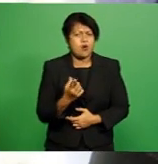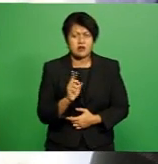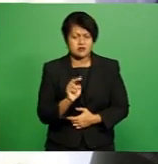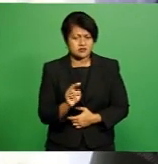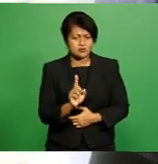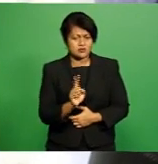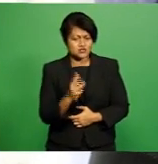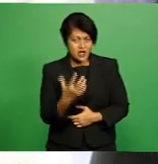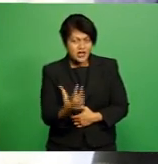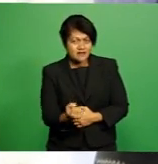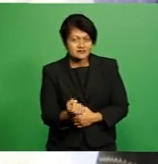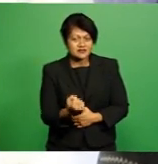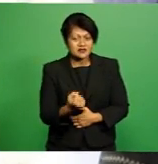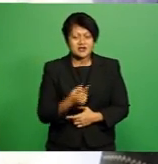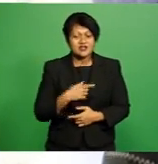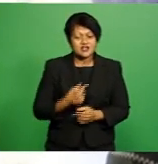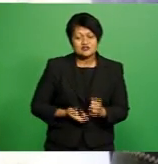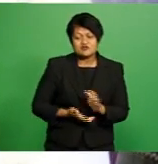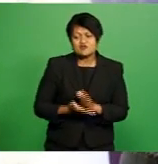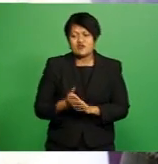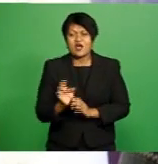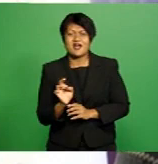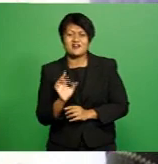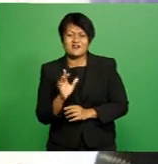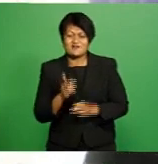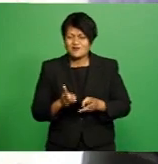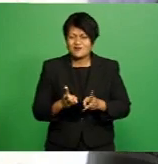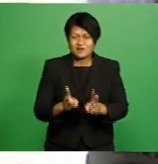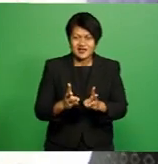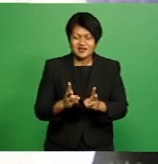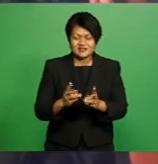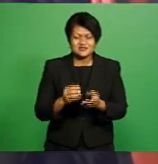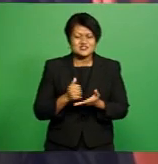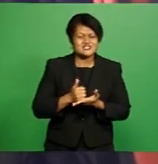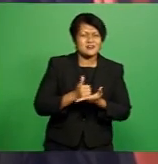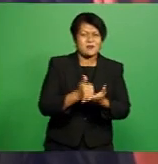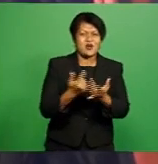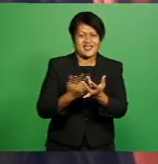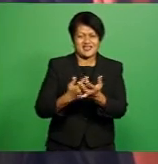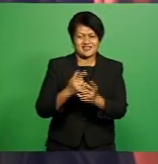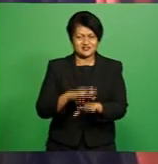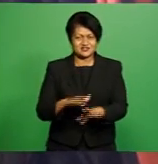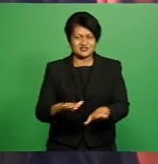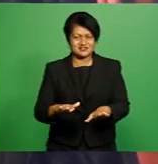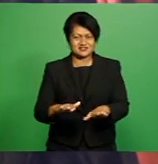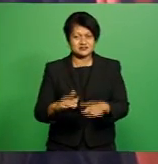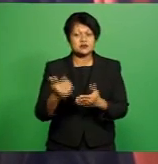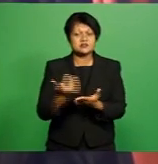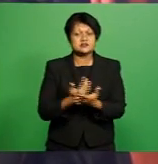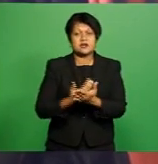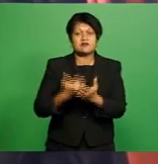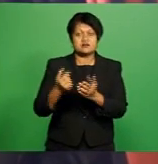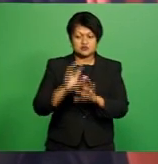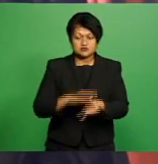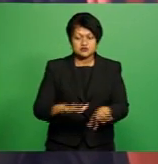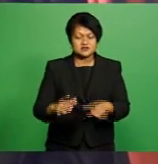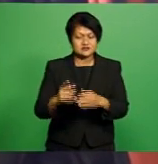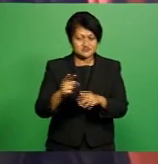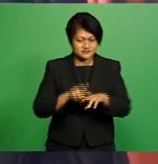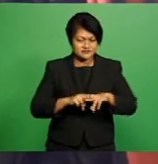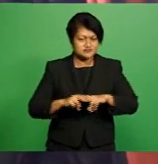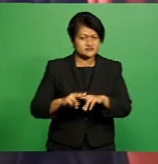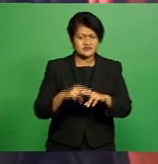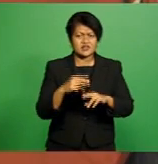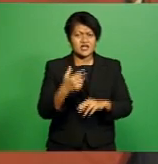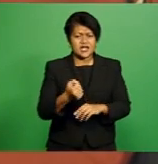when you go out of your way to make a difference in some other child's life, I think that's a great blessing. Save the Children Fiji also handed over 68 new